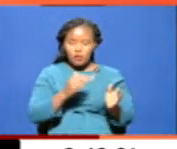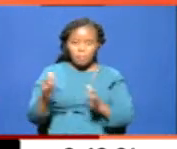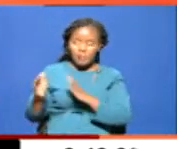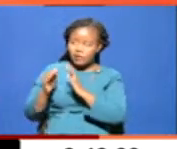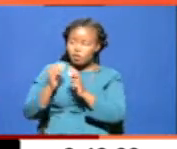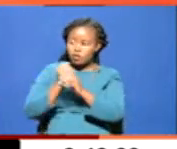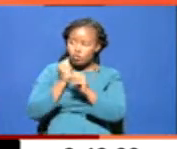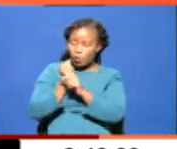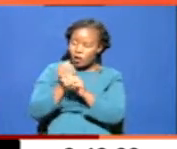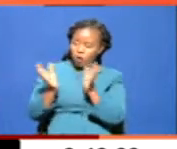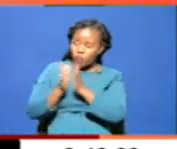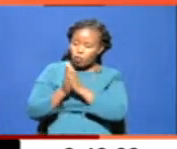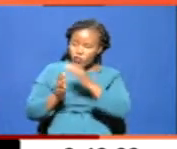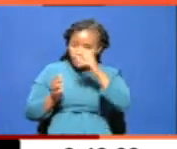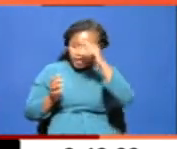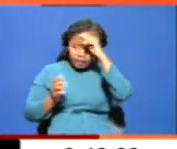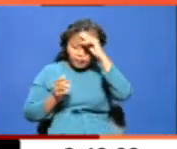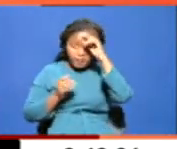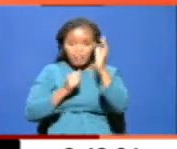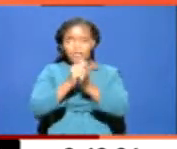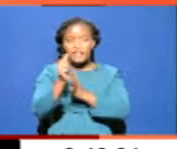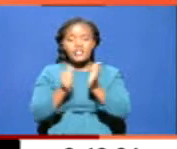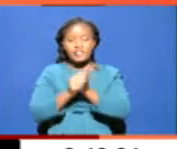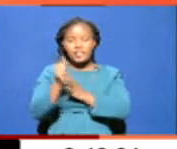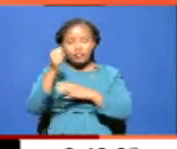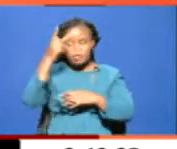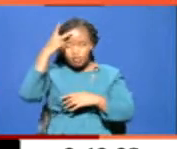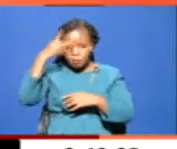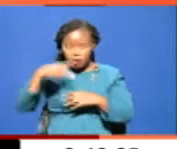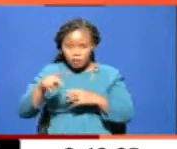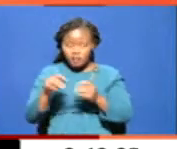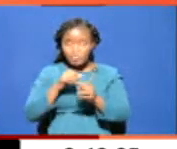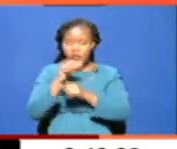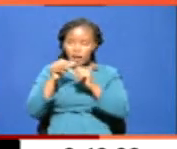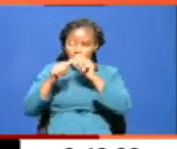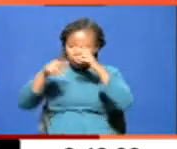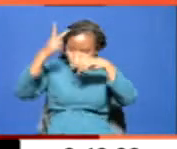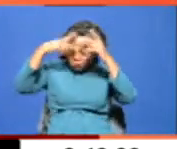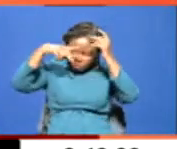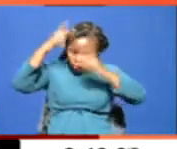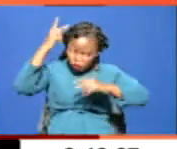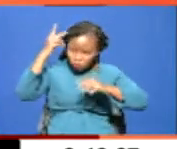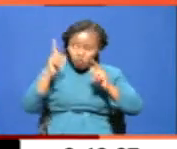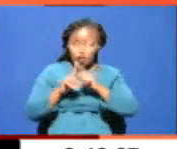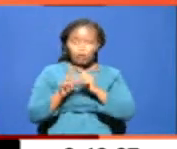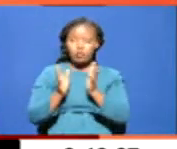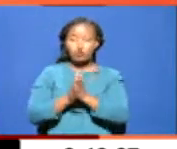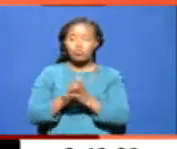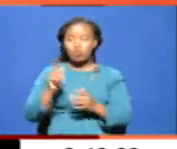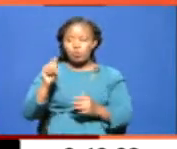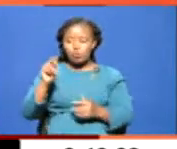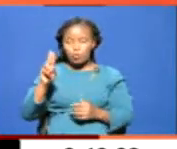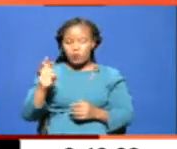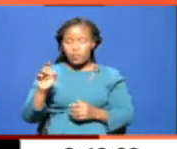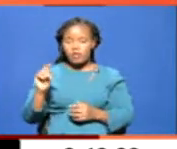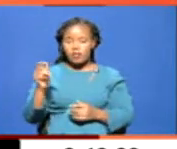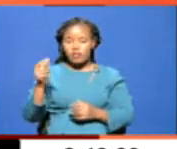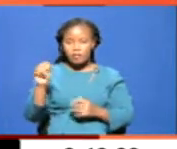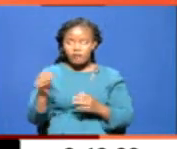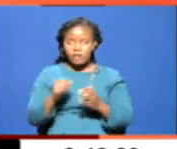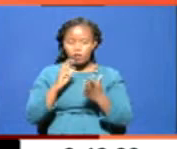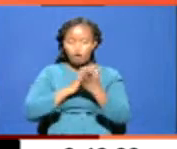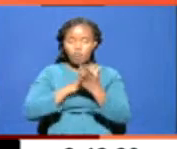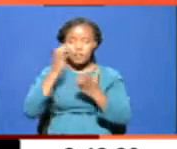the government in drafting of policies about the profession, as well as with TVET on curriculum that meets the